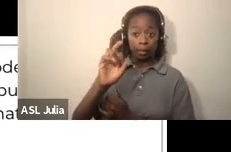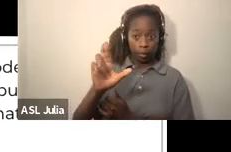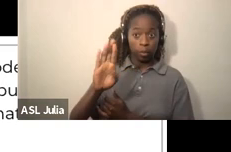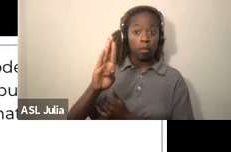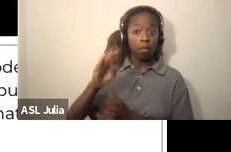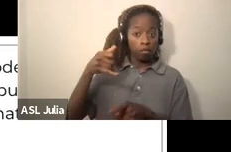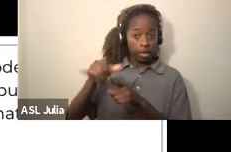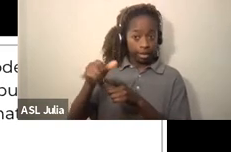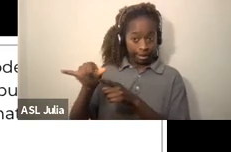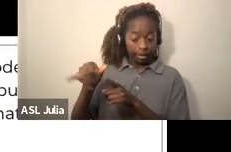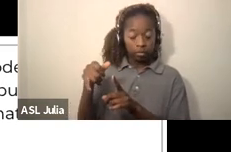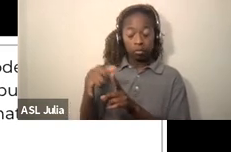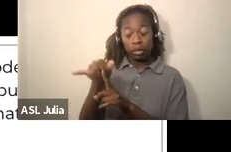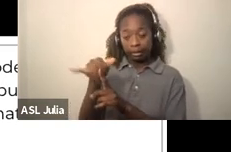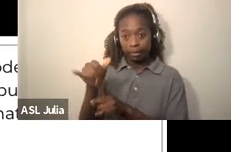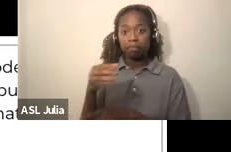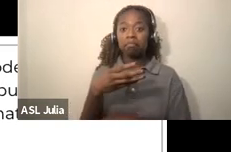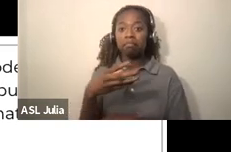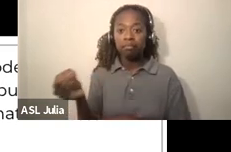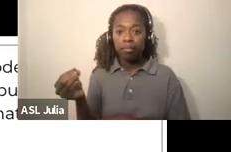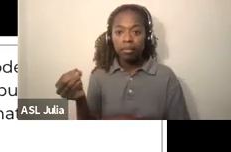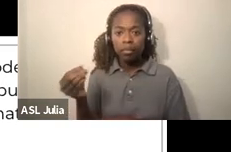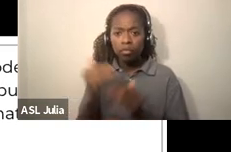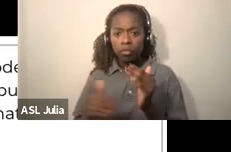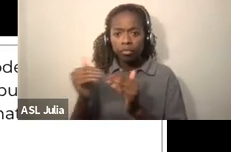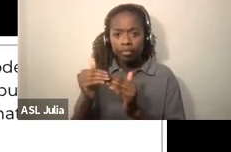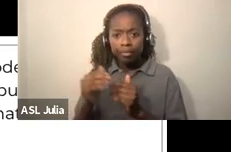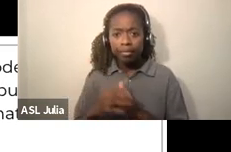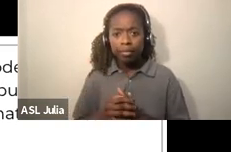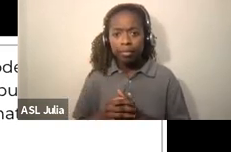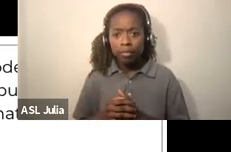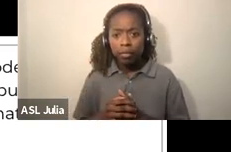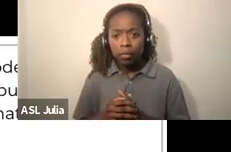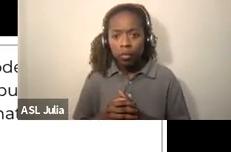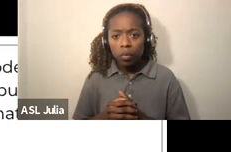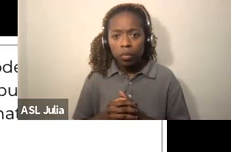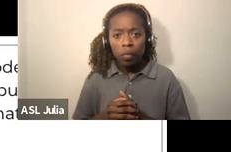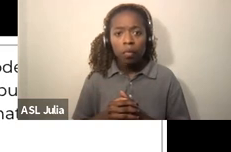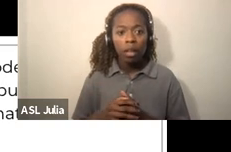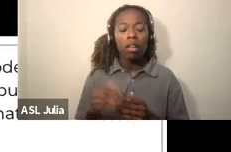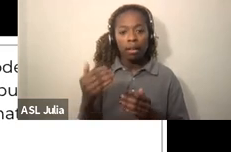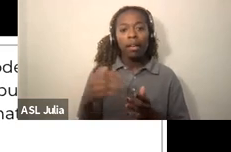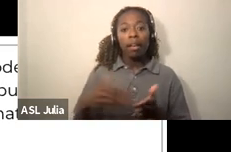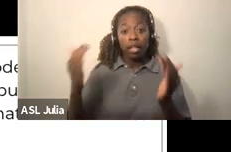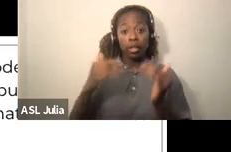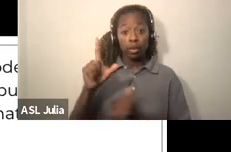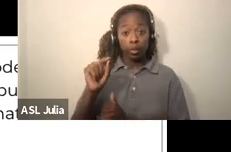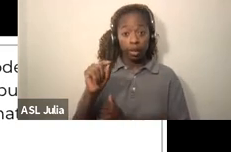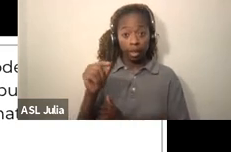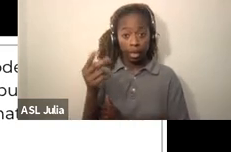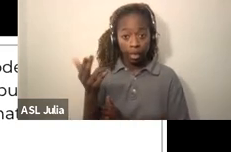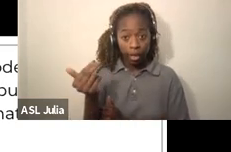as an alternative to suspensions was included in 2013 it's important due to process uh